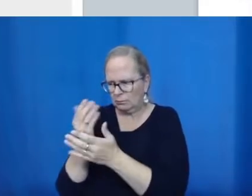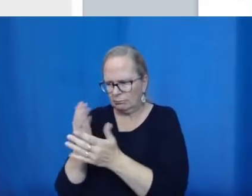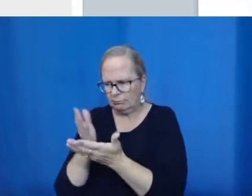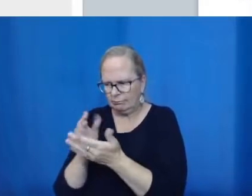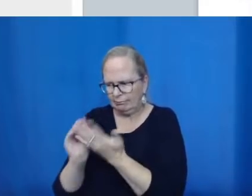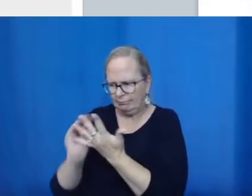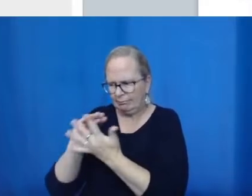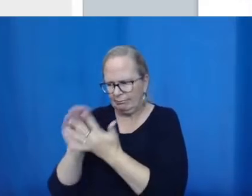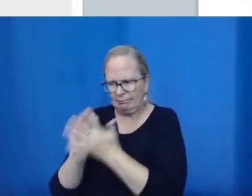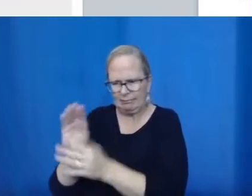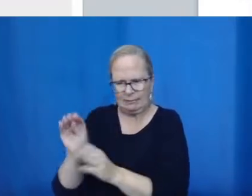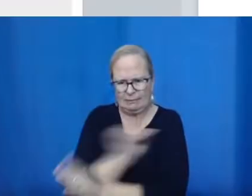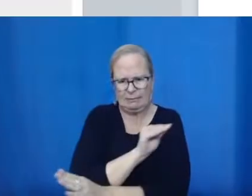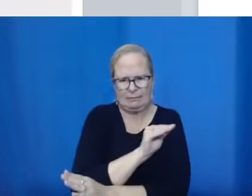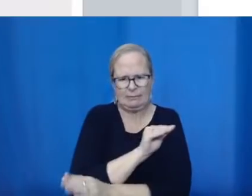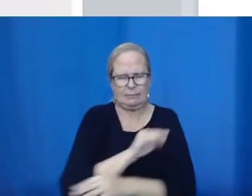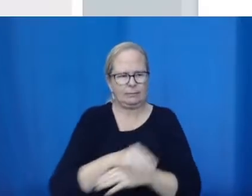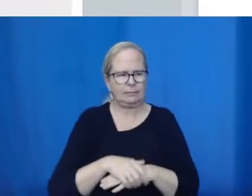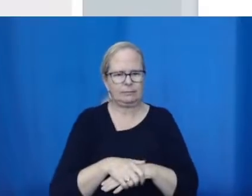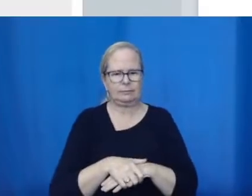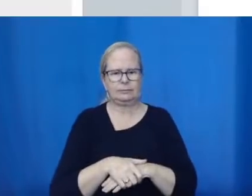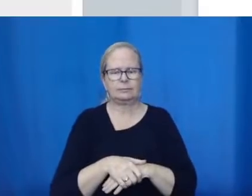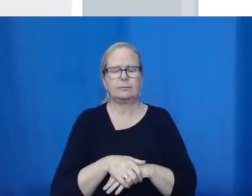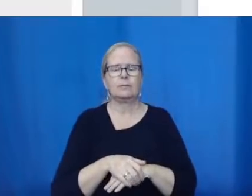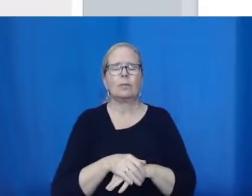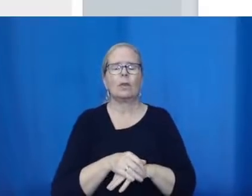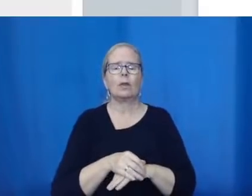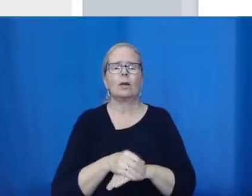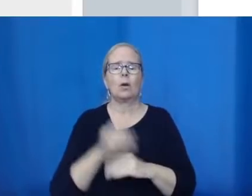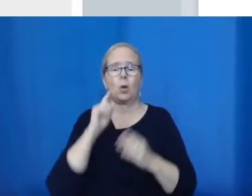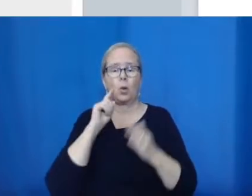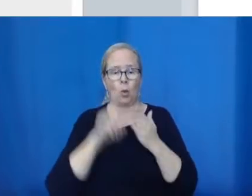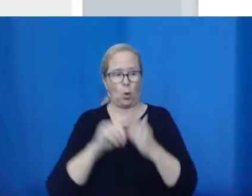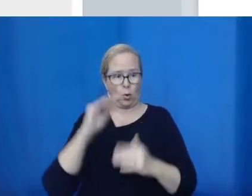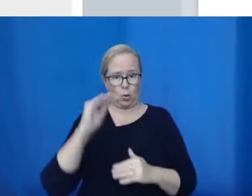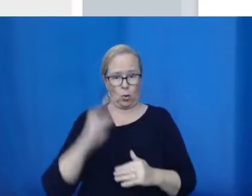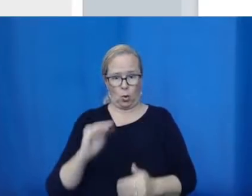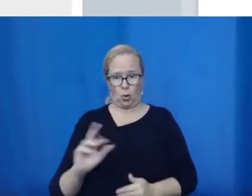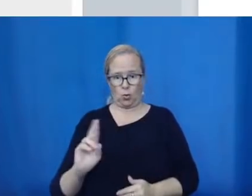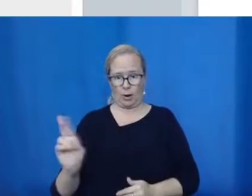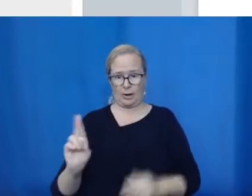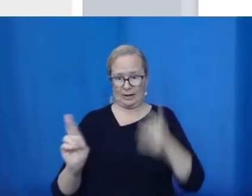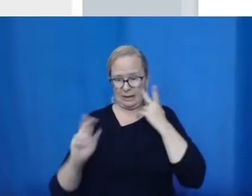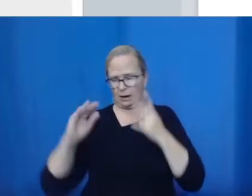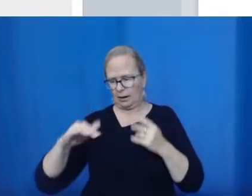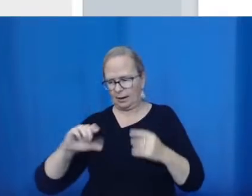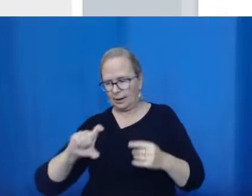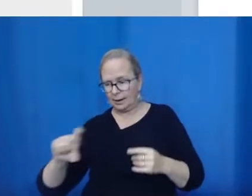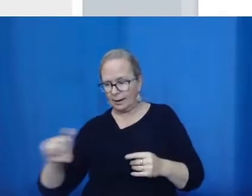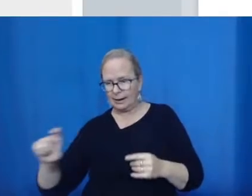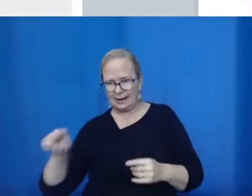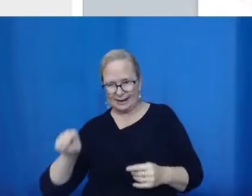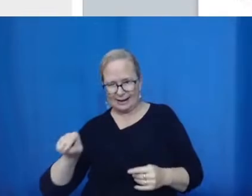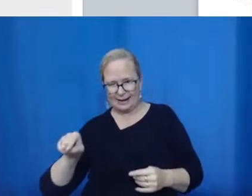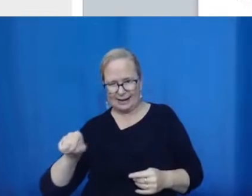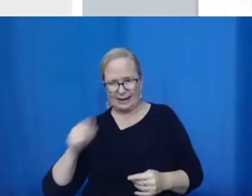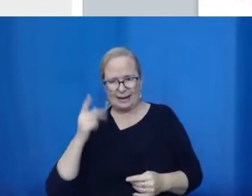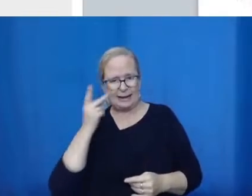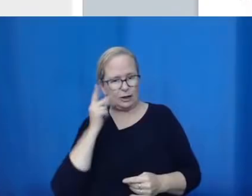And I'm going to give you now a look at that. I'm going to show you this graph that we just looked